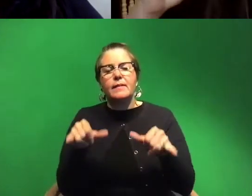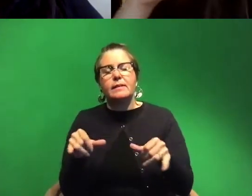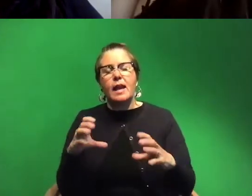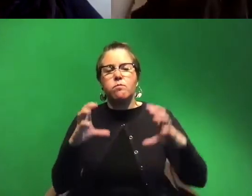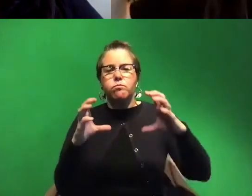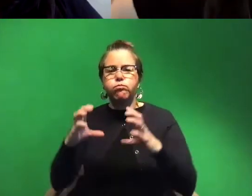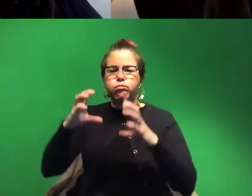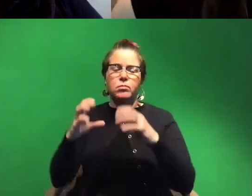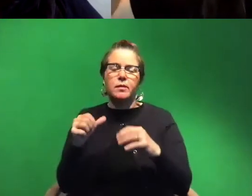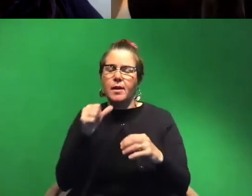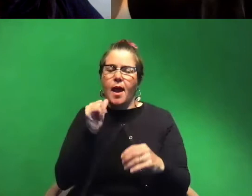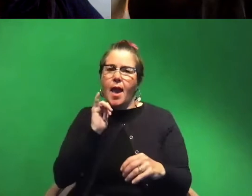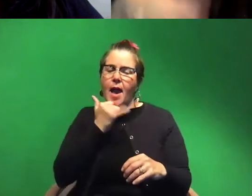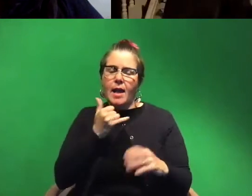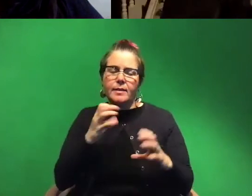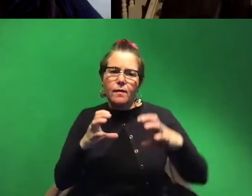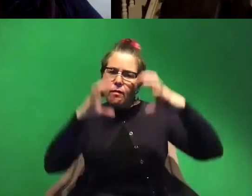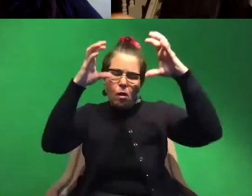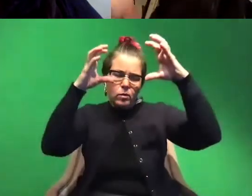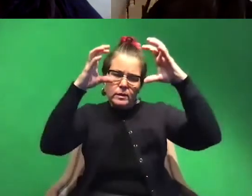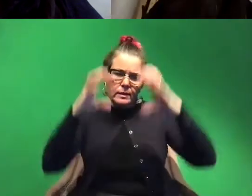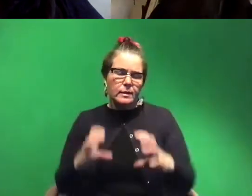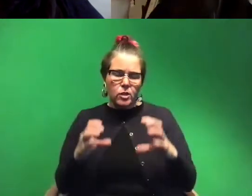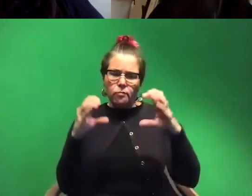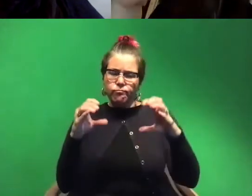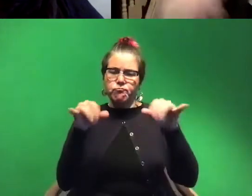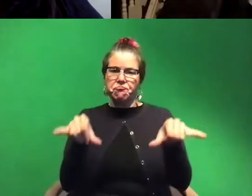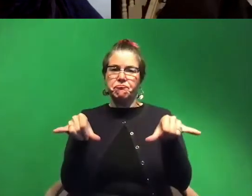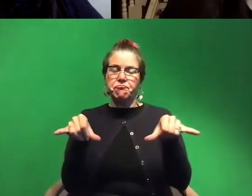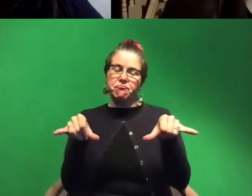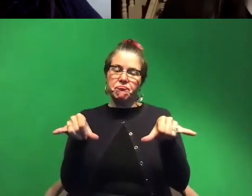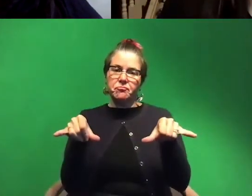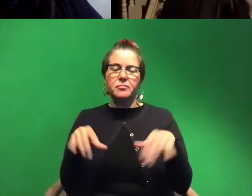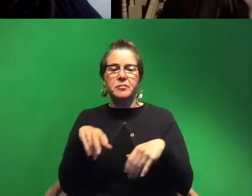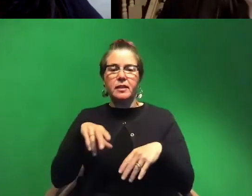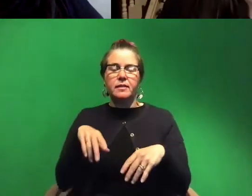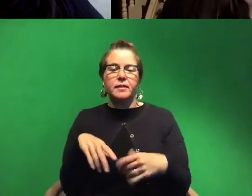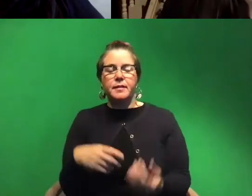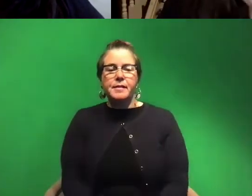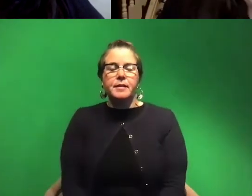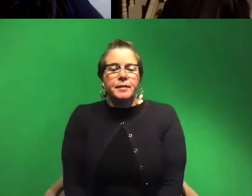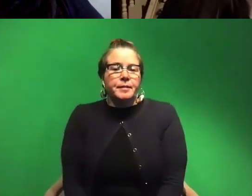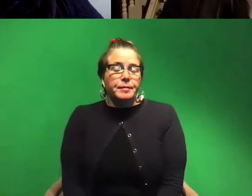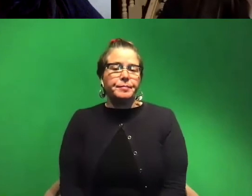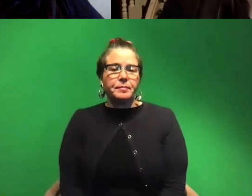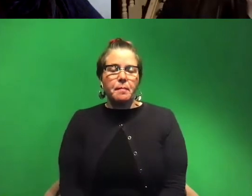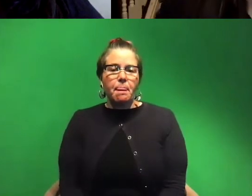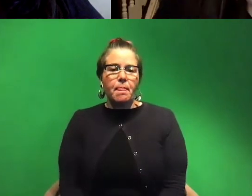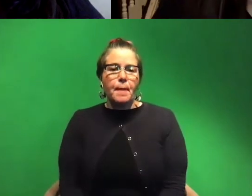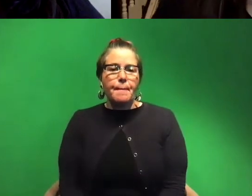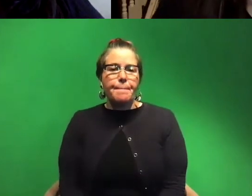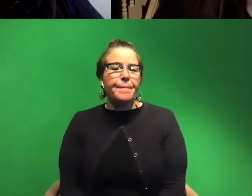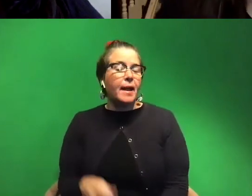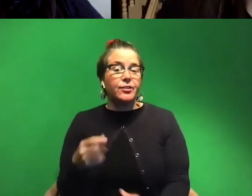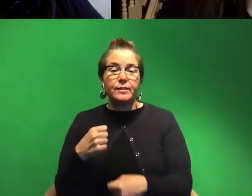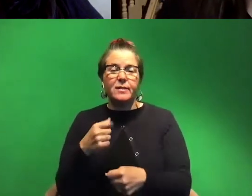don't accidentally float, they don't accidentally sink, they just kind of sit in the water. And so that makes them not